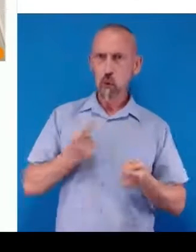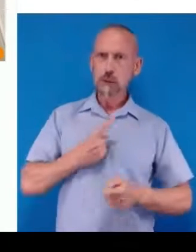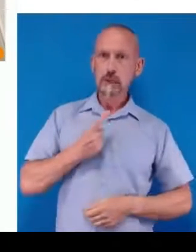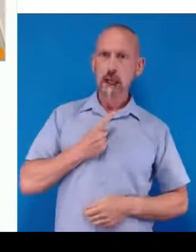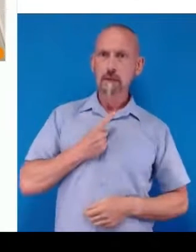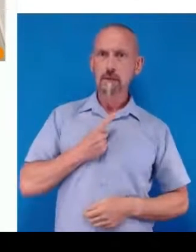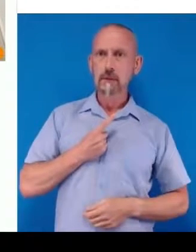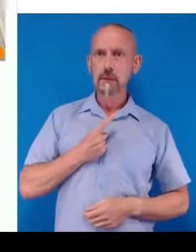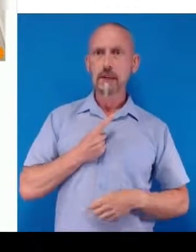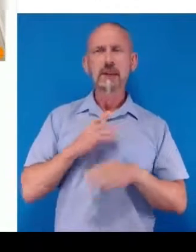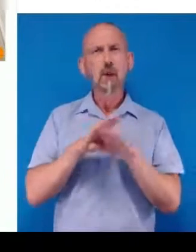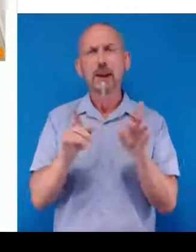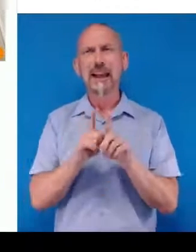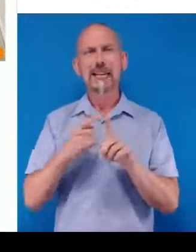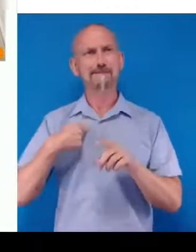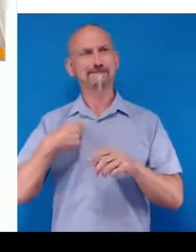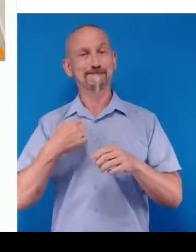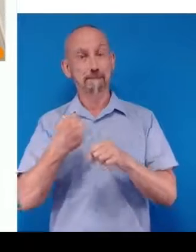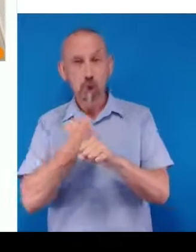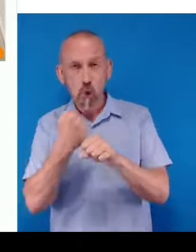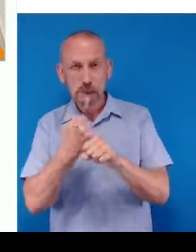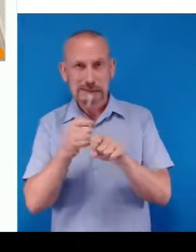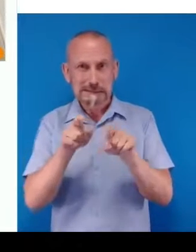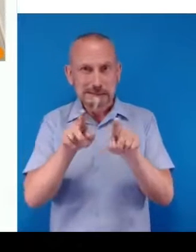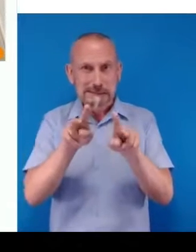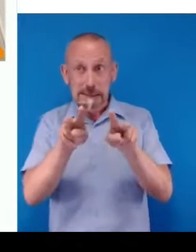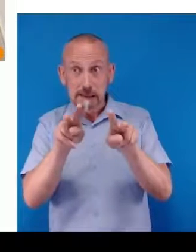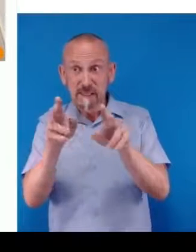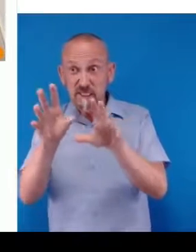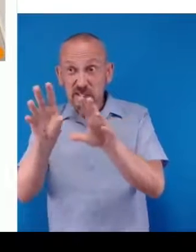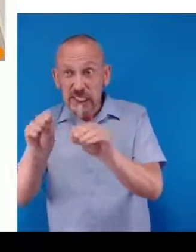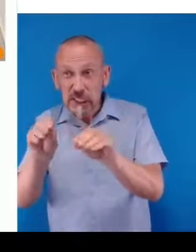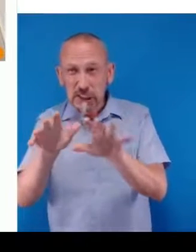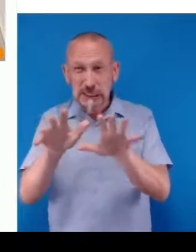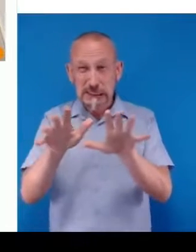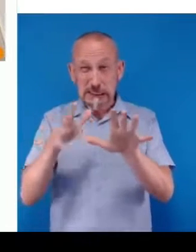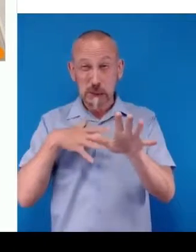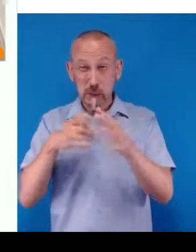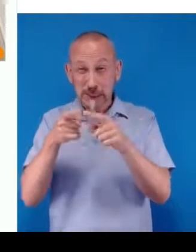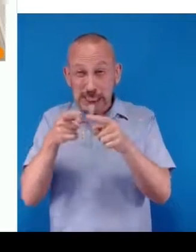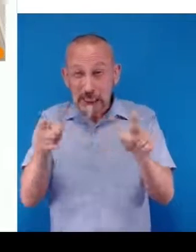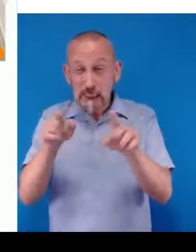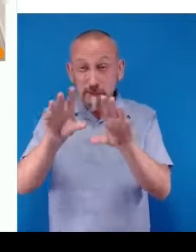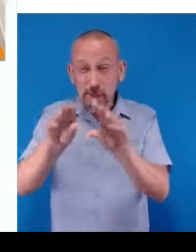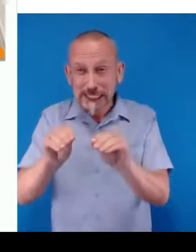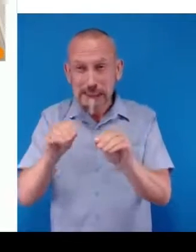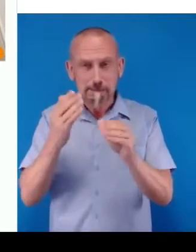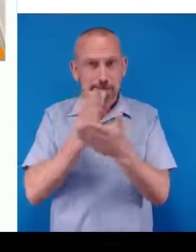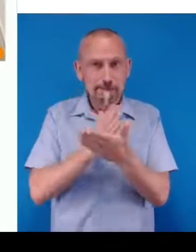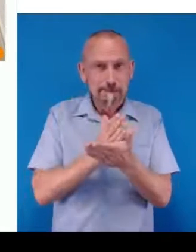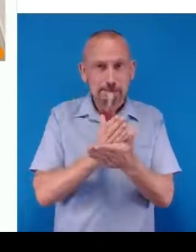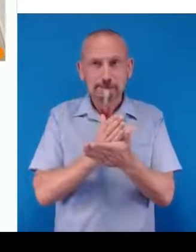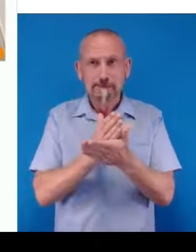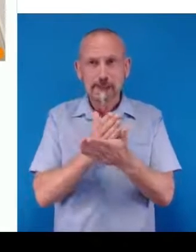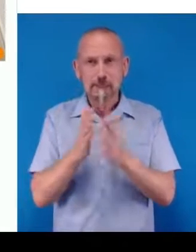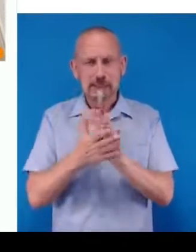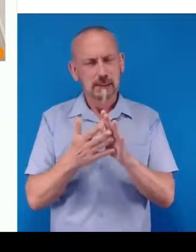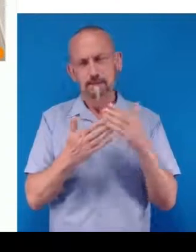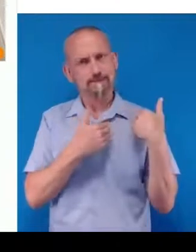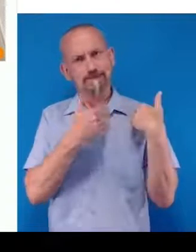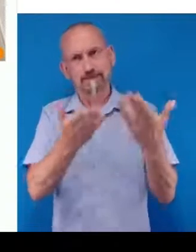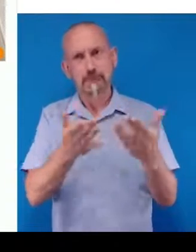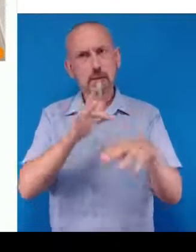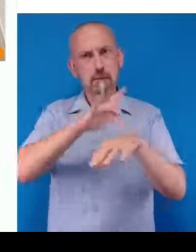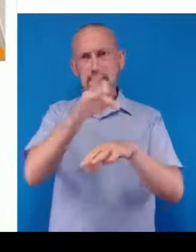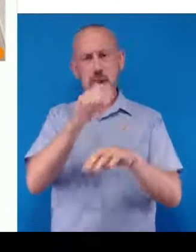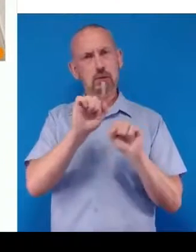sort of hoping for the best that I haven't cut them off mid-sentence. It gives that control back to the providers as